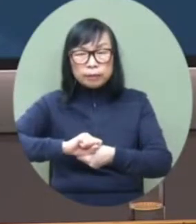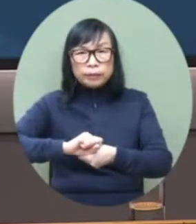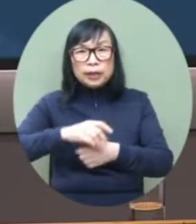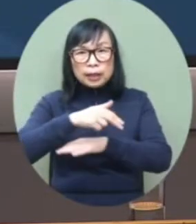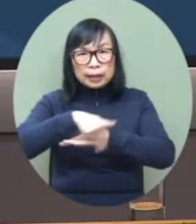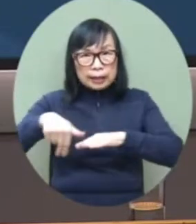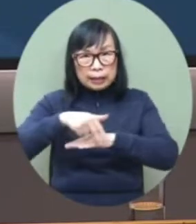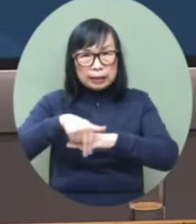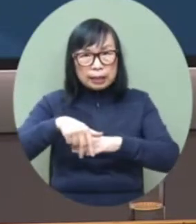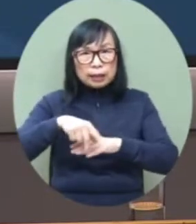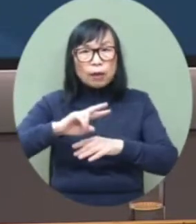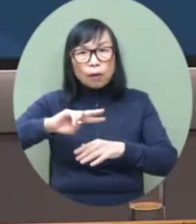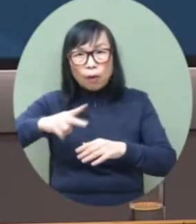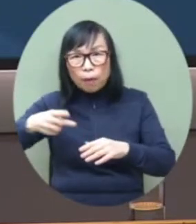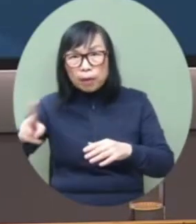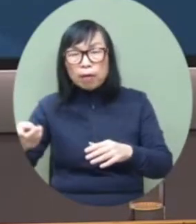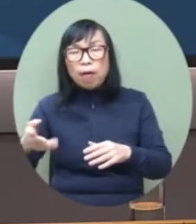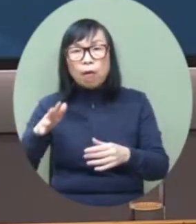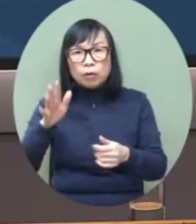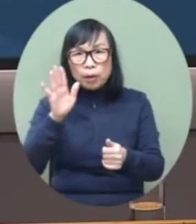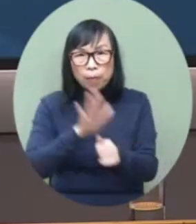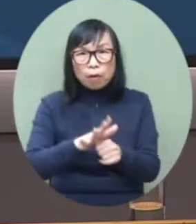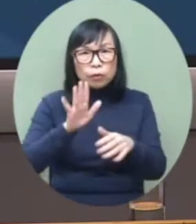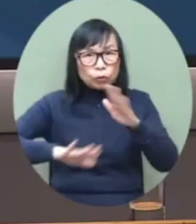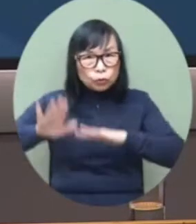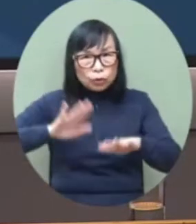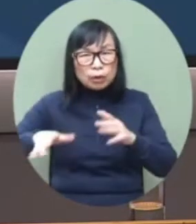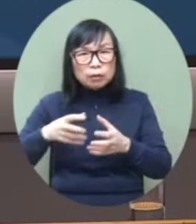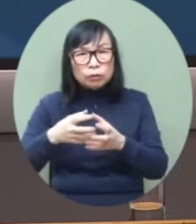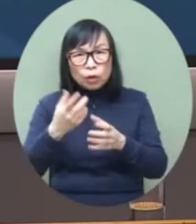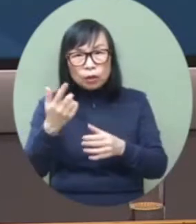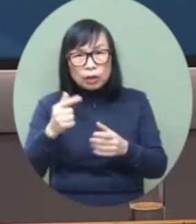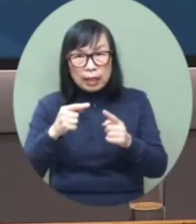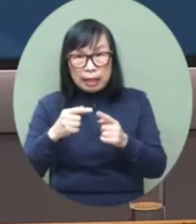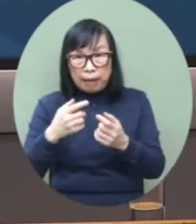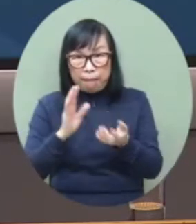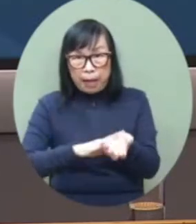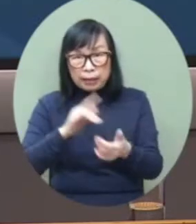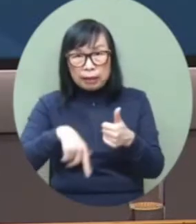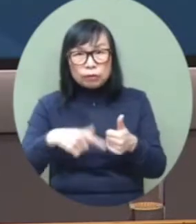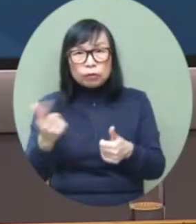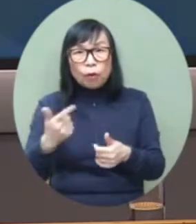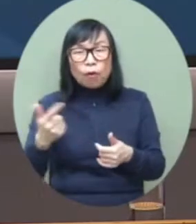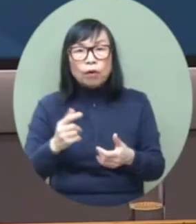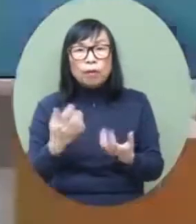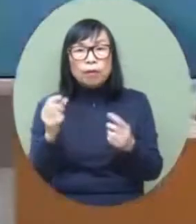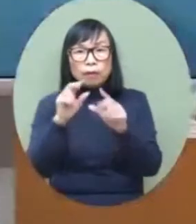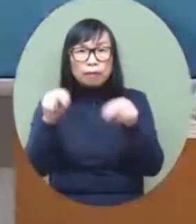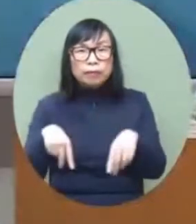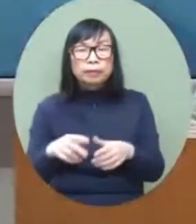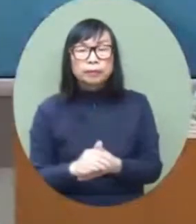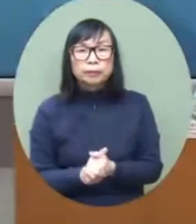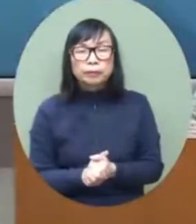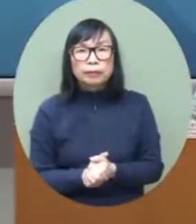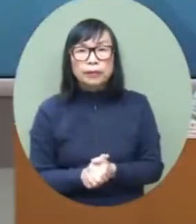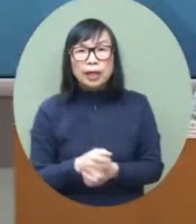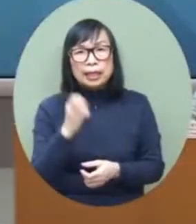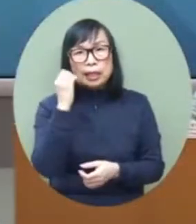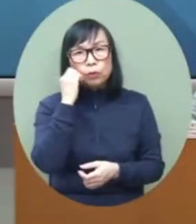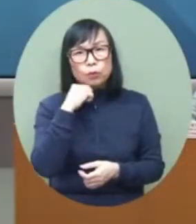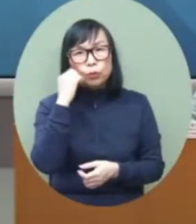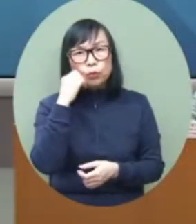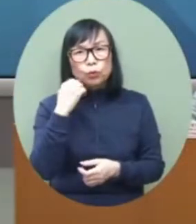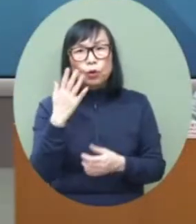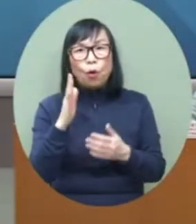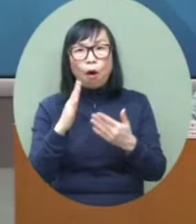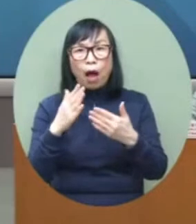these adjustments, we want to facilitate higher throughput and the use of our facilities.